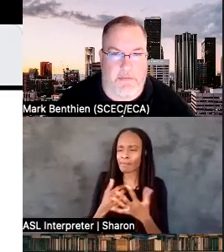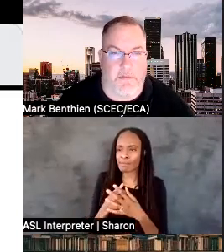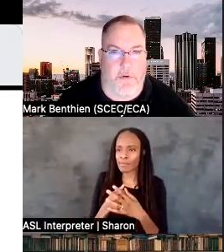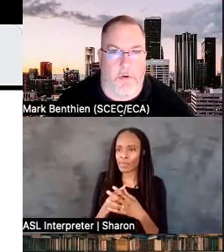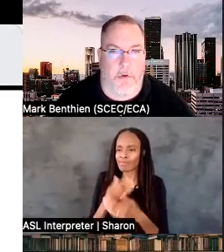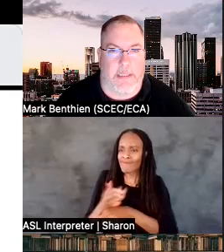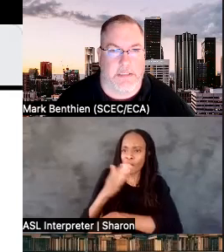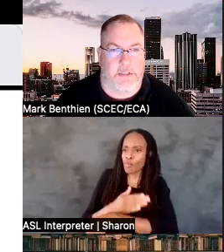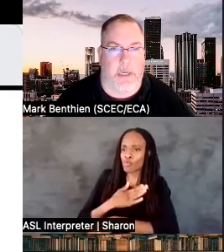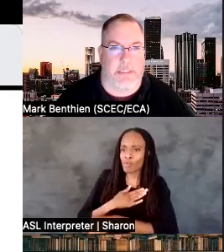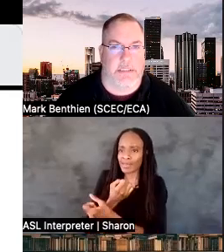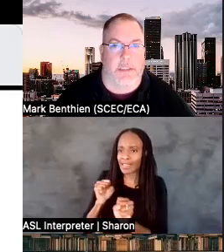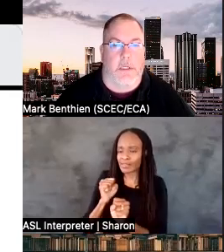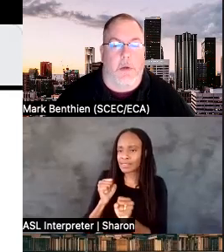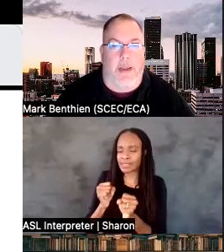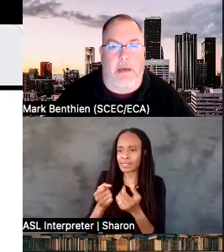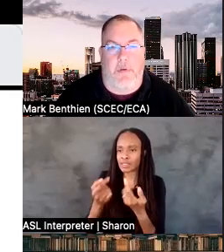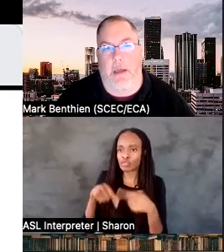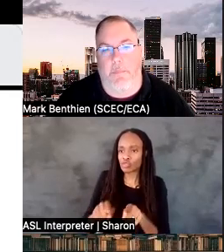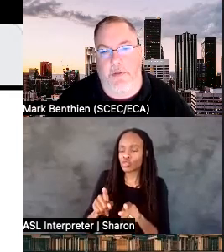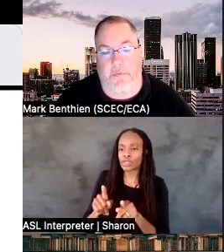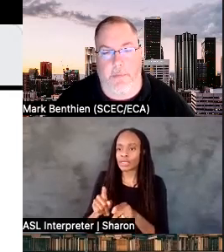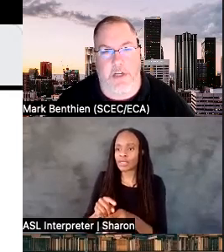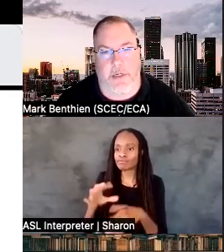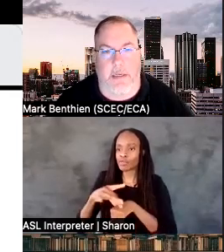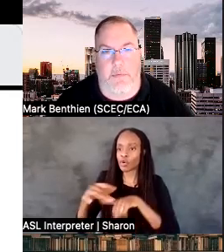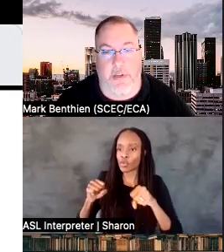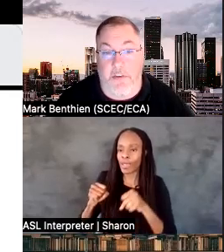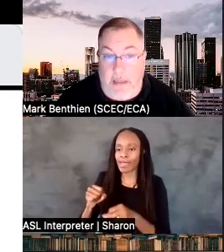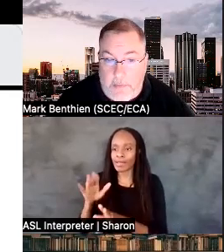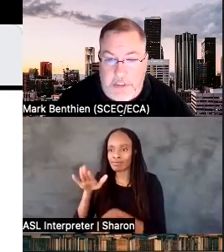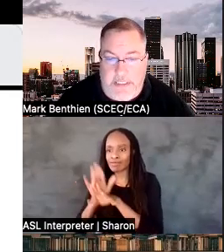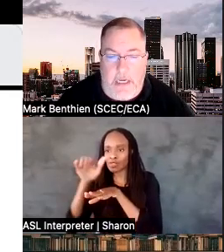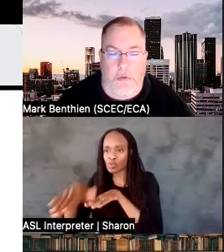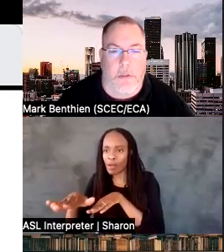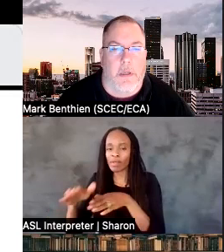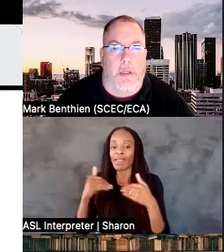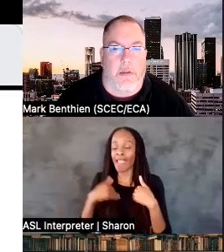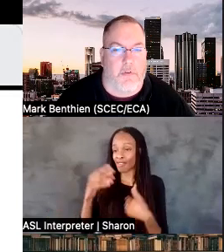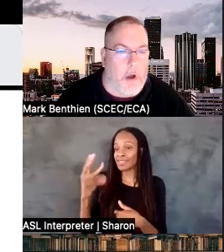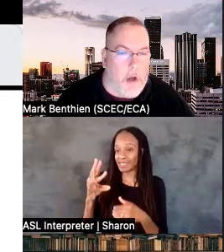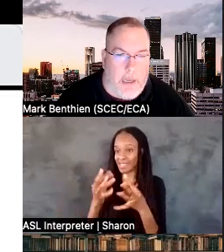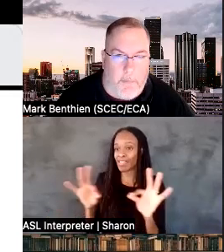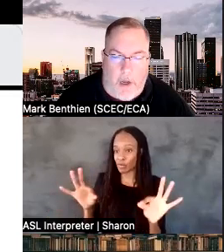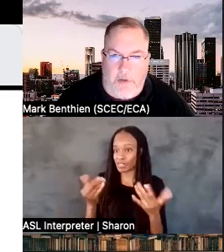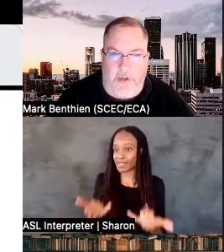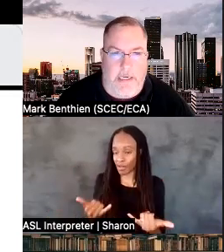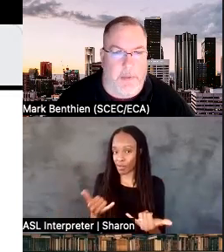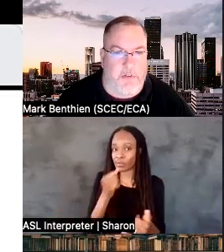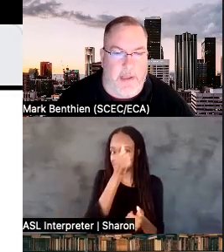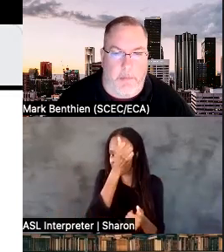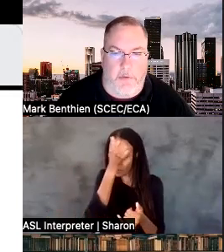improve my safety for earthquakes, tsunamis? We have this information in 16 languages now. These are all